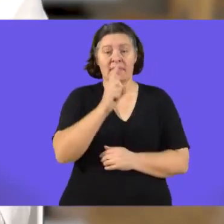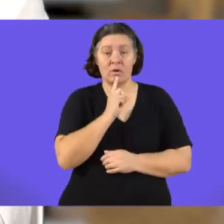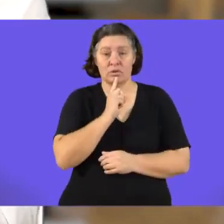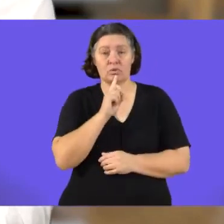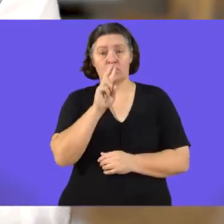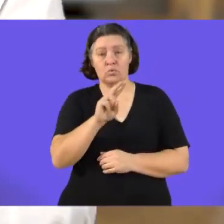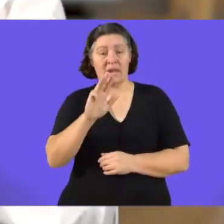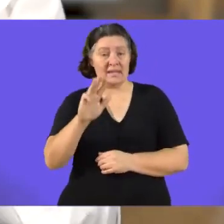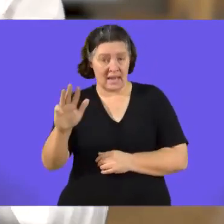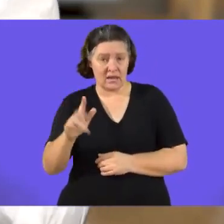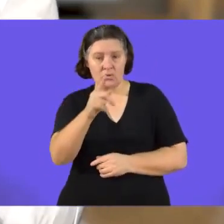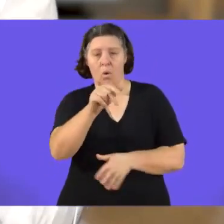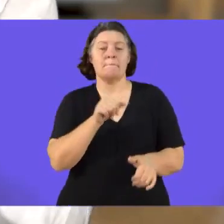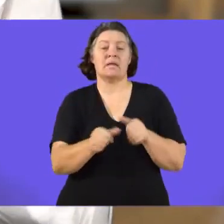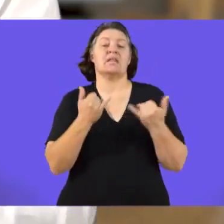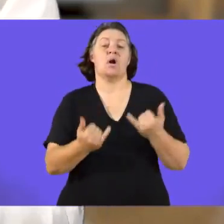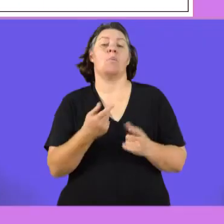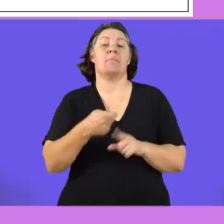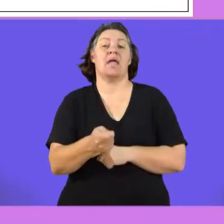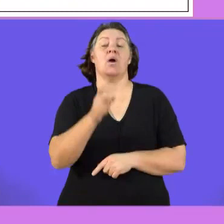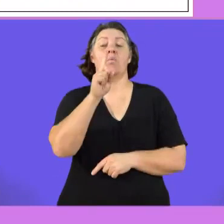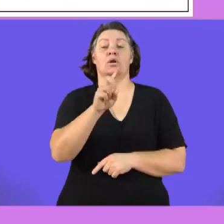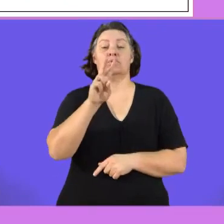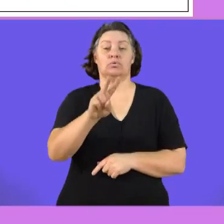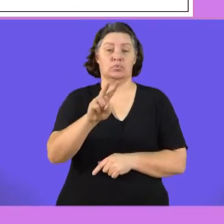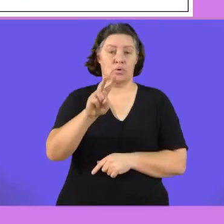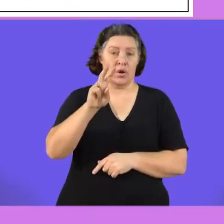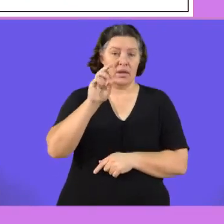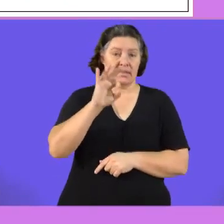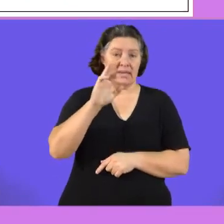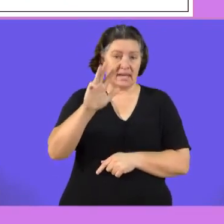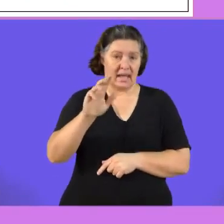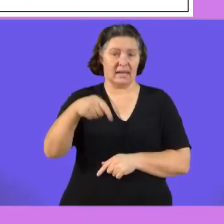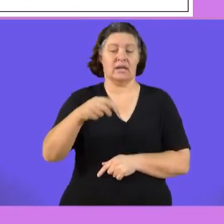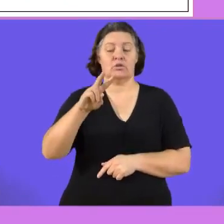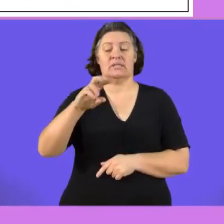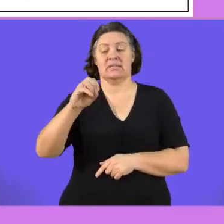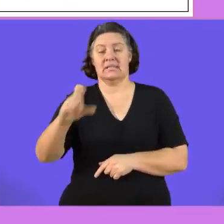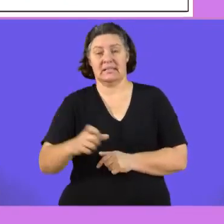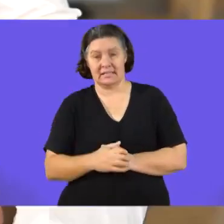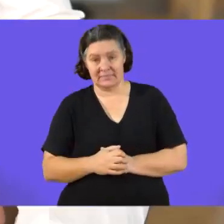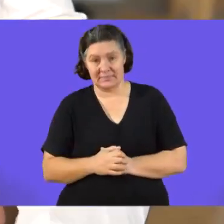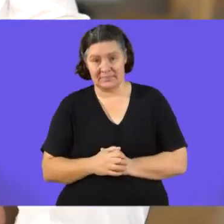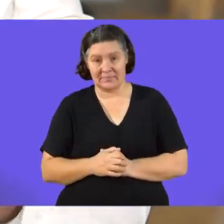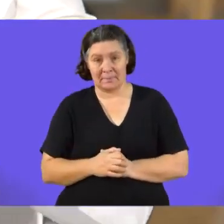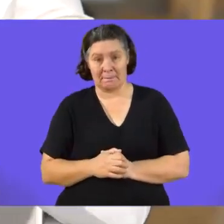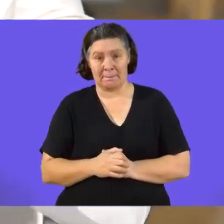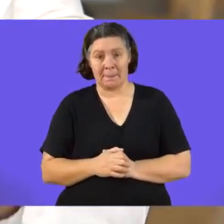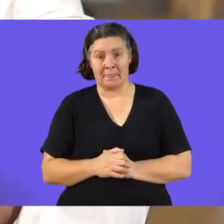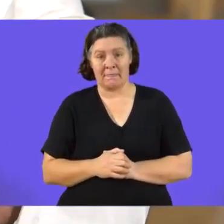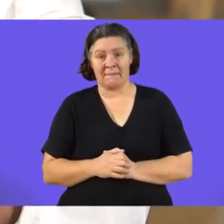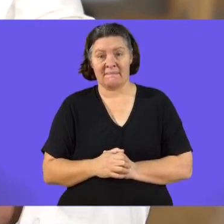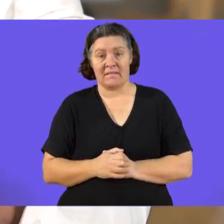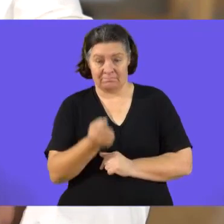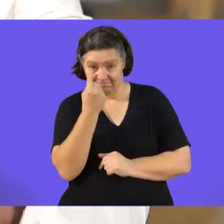instead of paying 1,299 Rand, you would have paid 1,039 Rand and 20 cents. All right, so I hope that